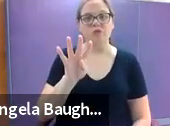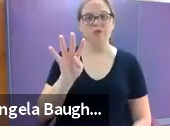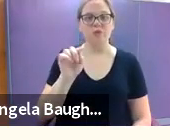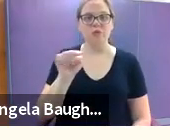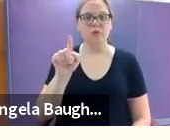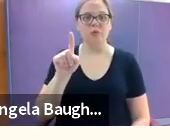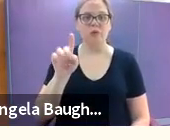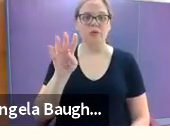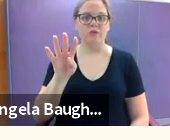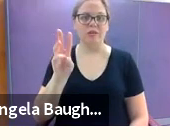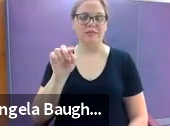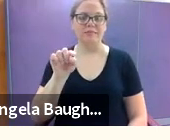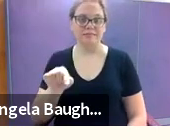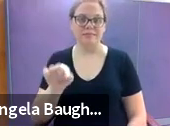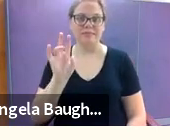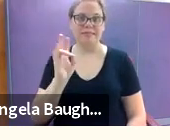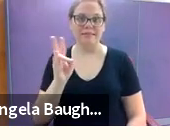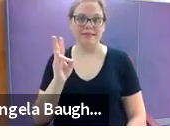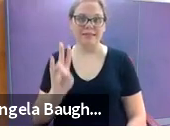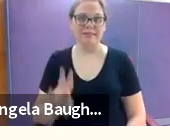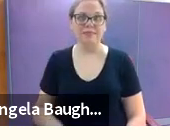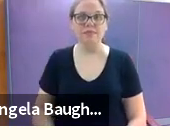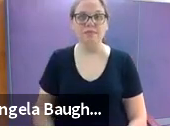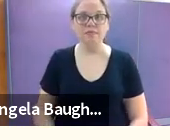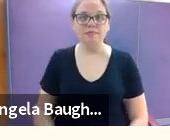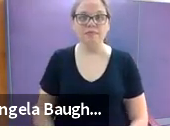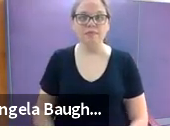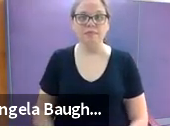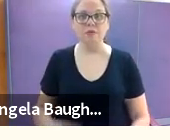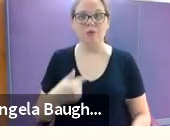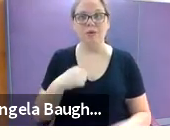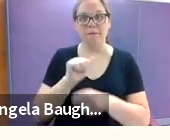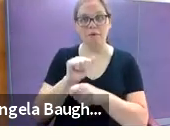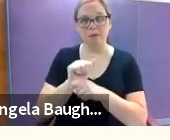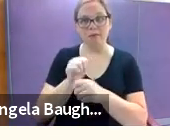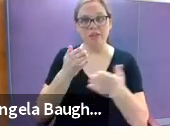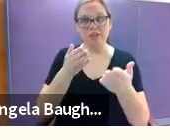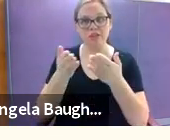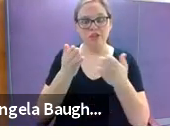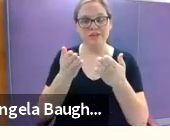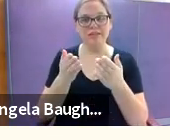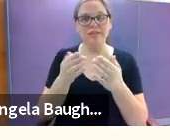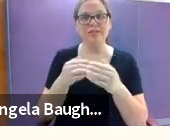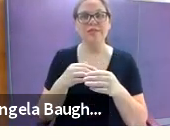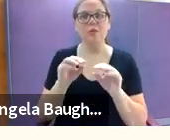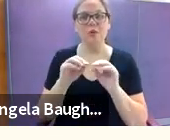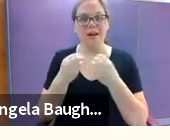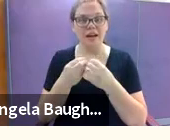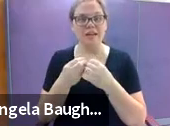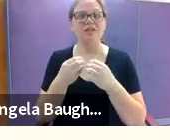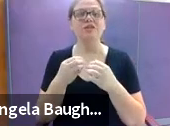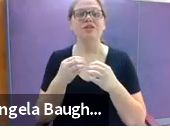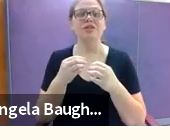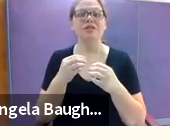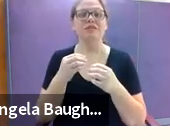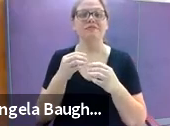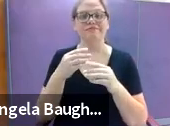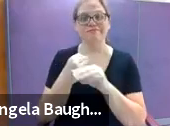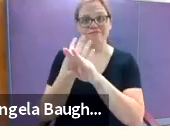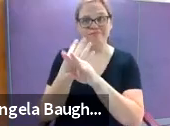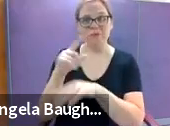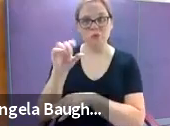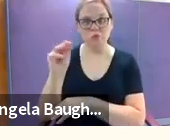44-146-17. So we are doing Employment Service Organization Steering Committee via Zoom, and I would